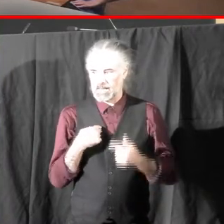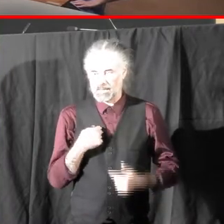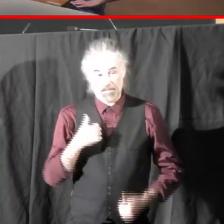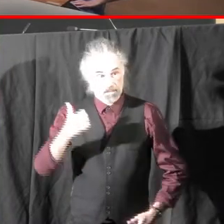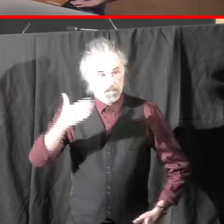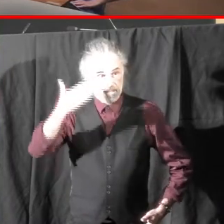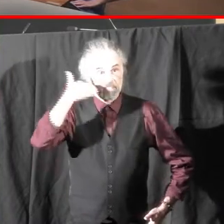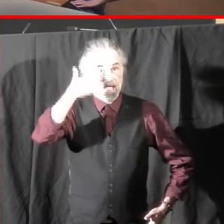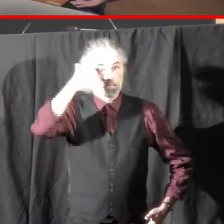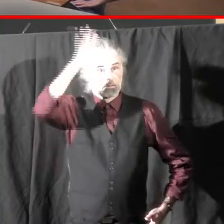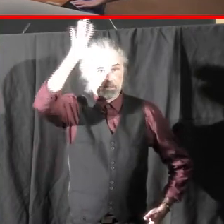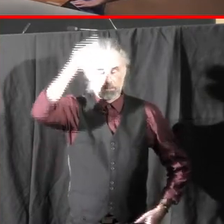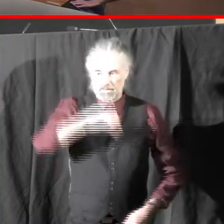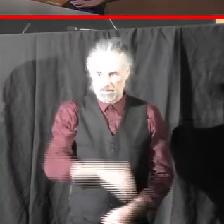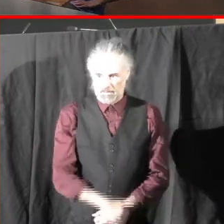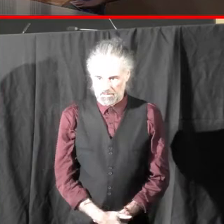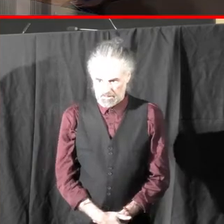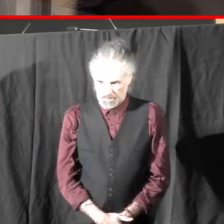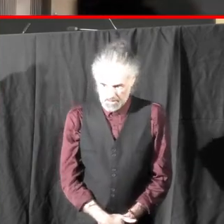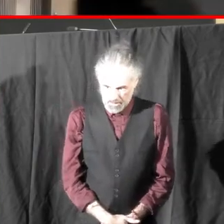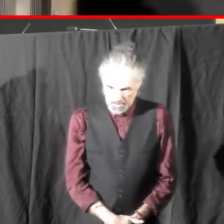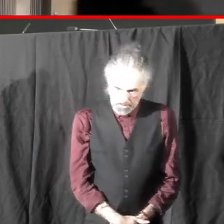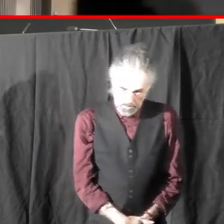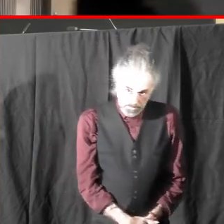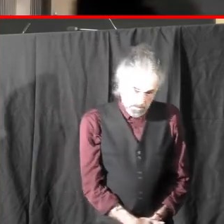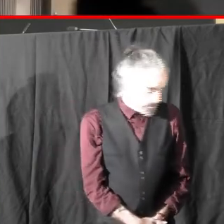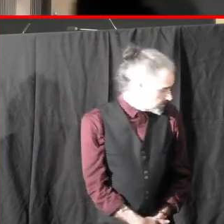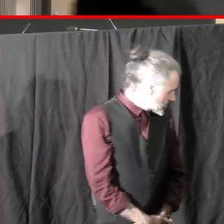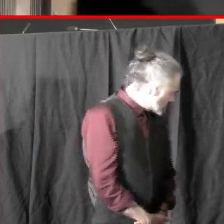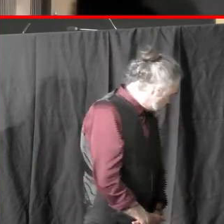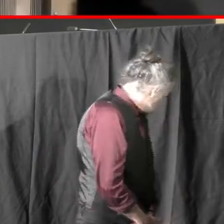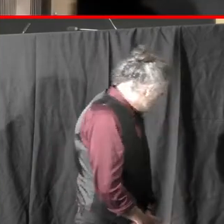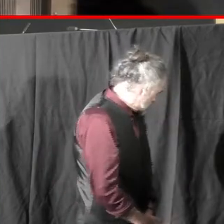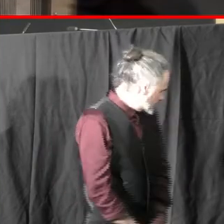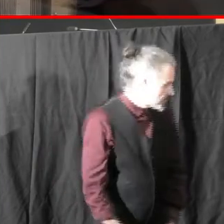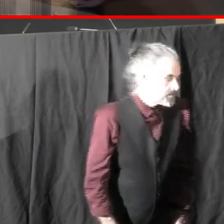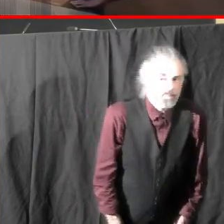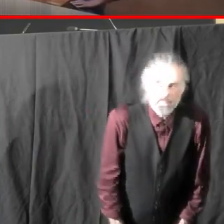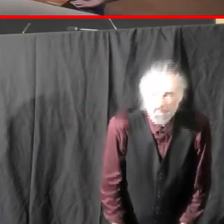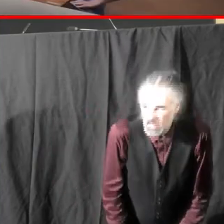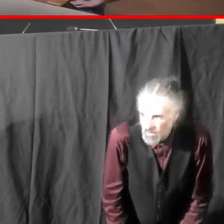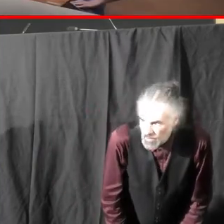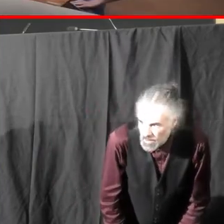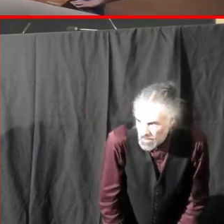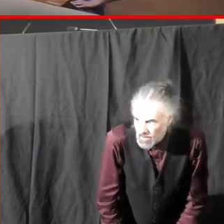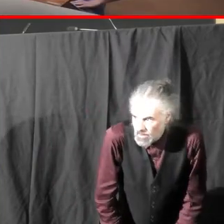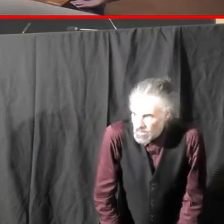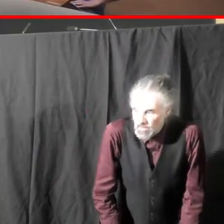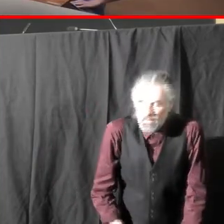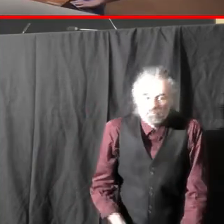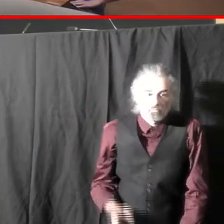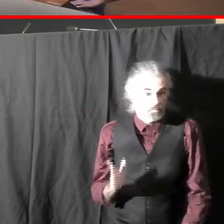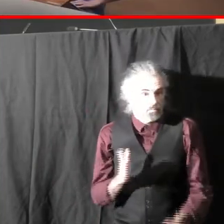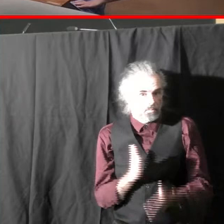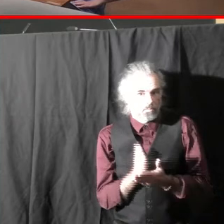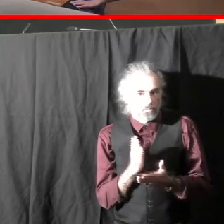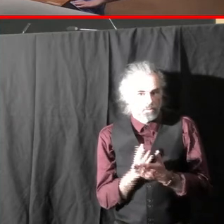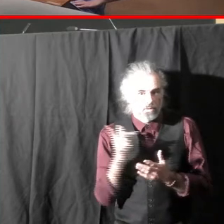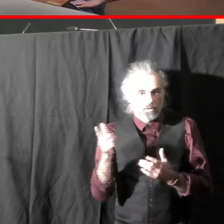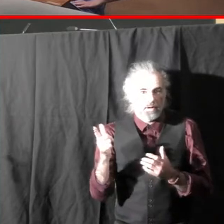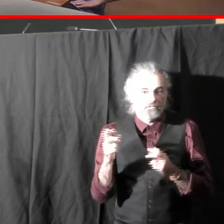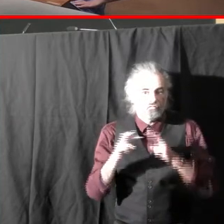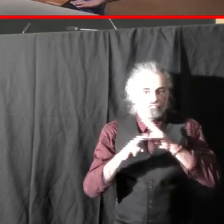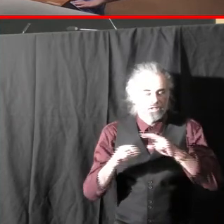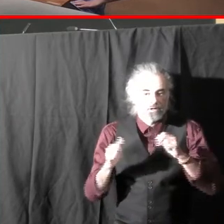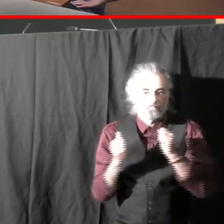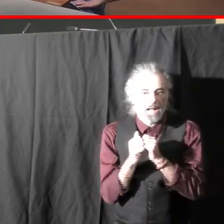So it's back to the science community. So can you say that again, science communicator? The fact that you have a paper in Nature is also really good for